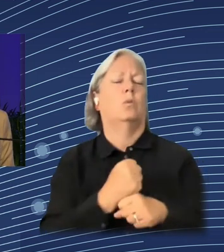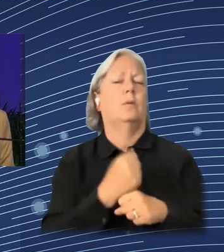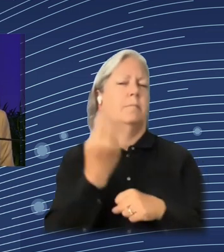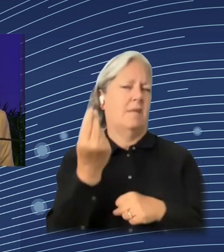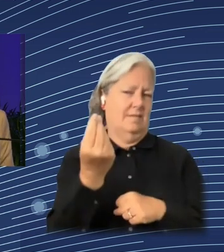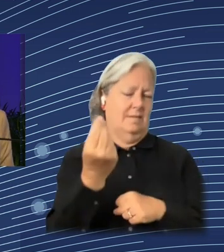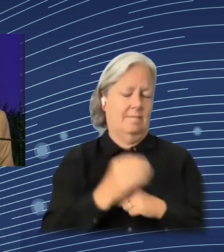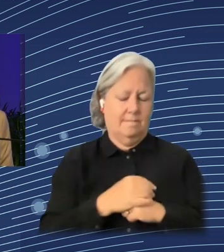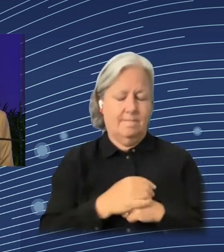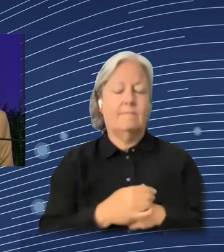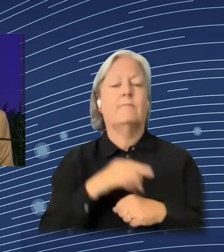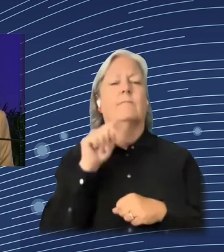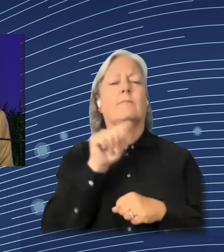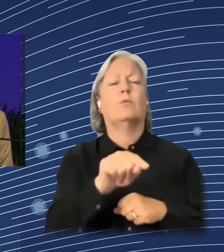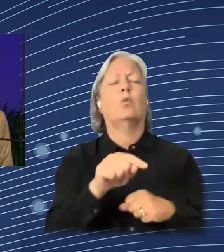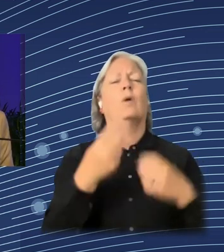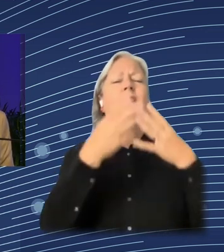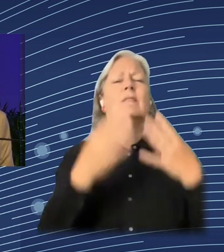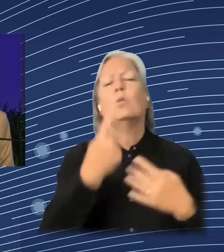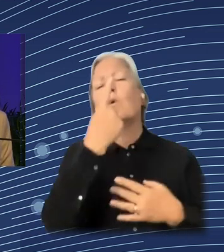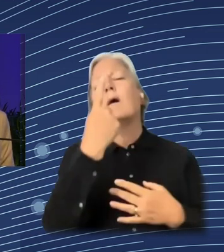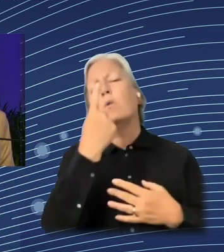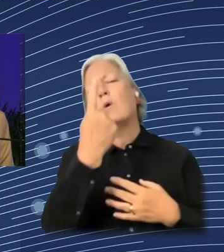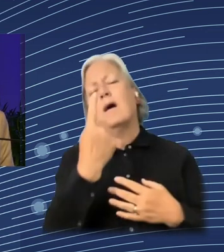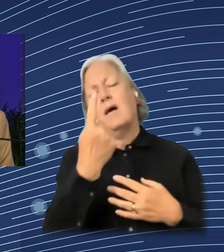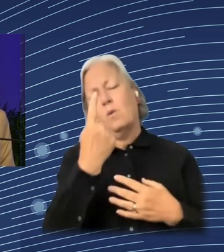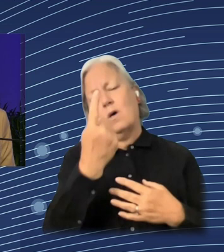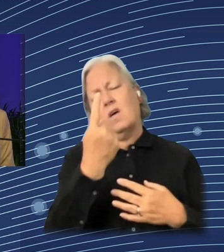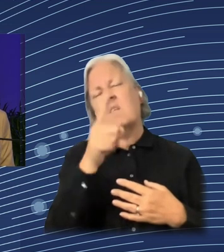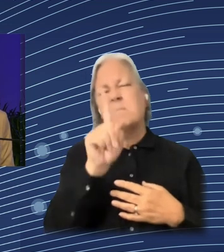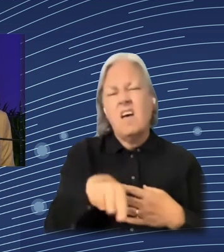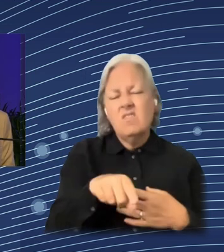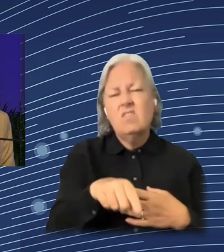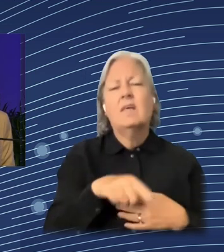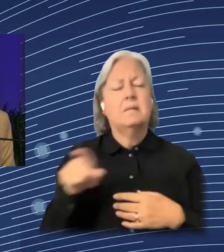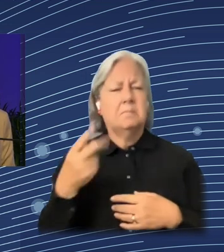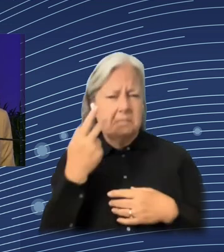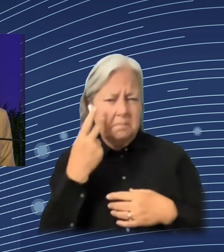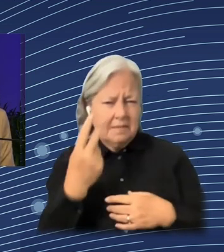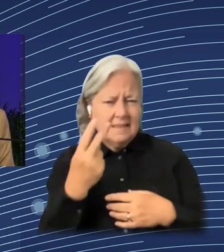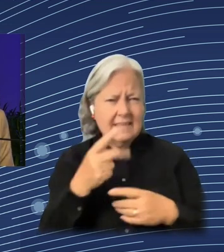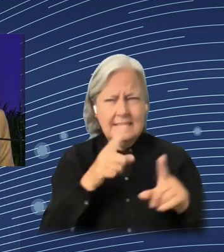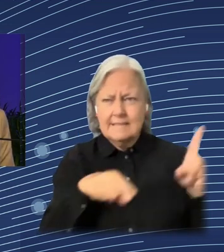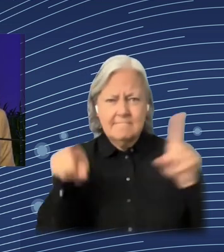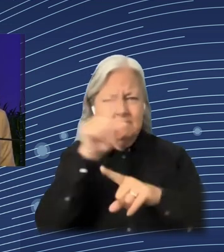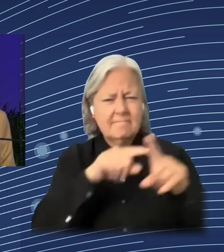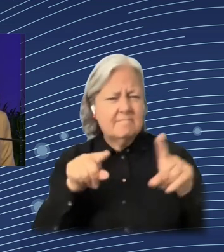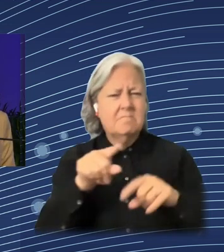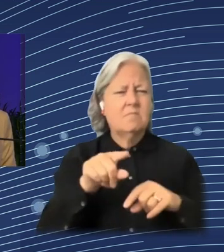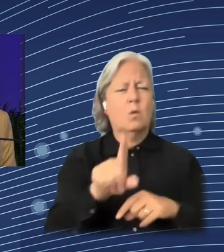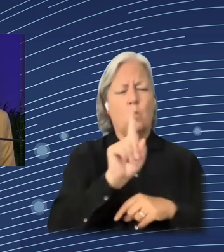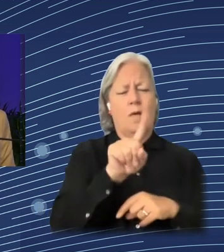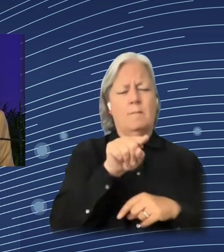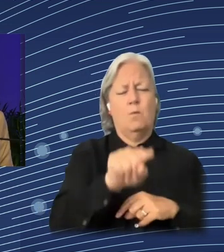analyzes every month 1.8 million forms transmitted by the employers, and it